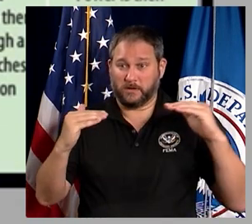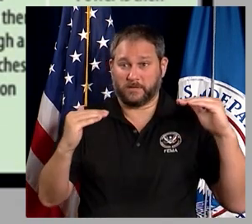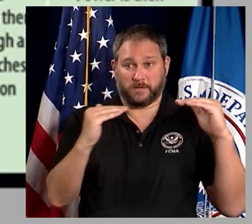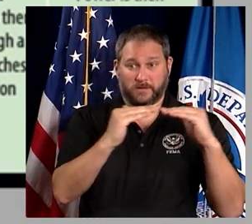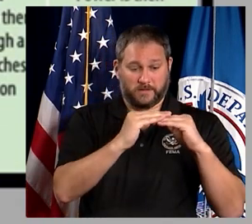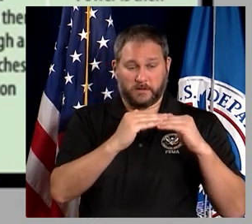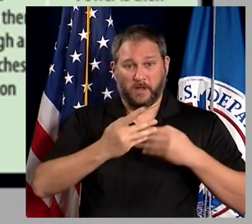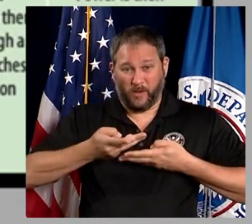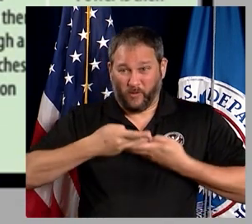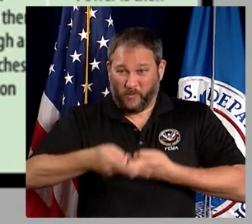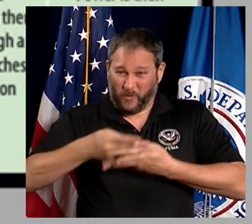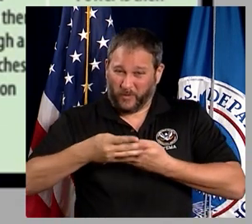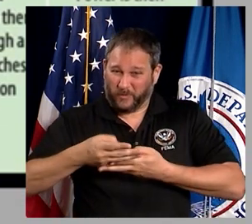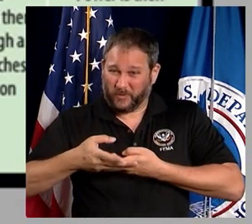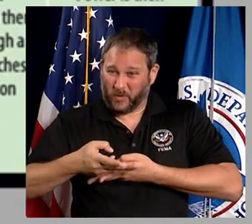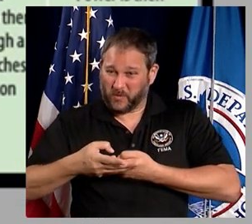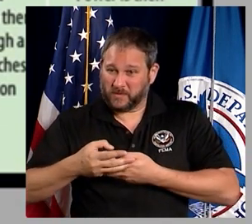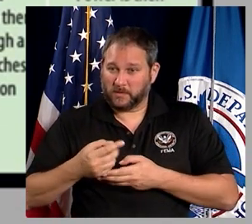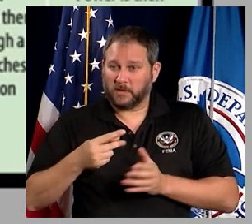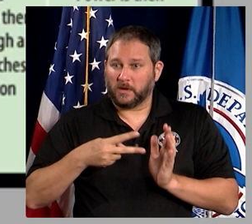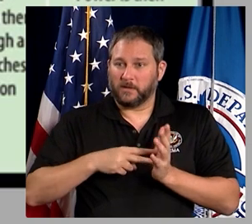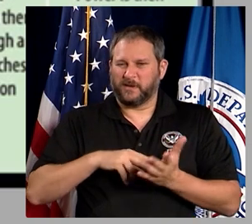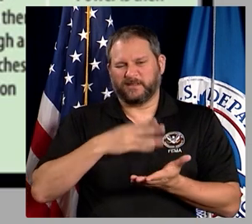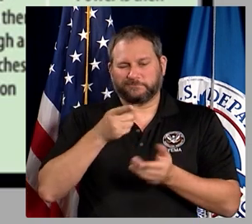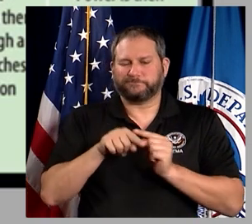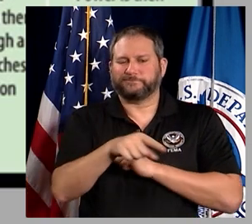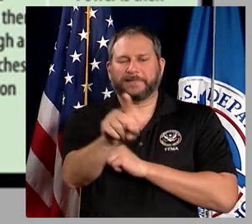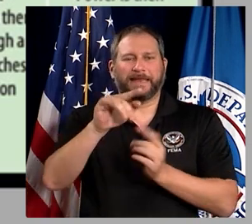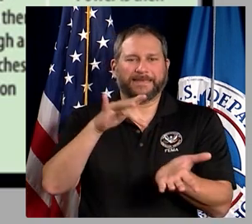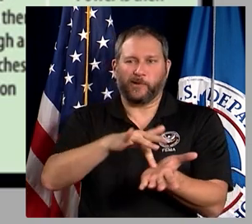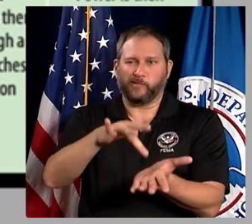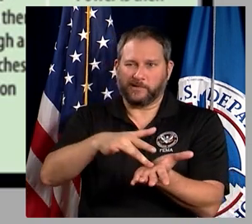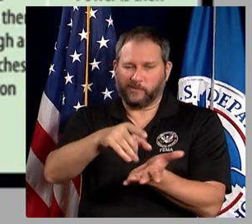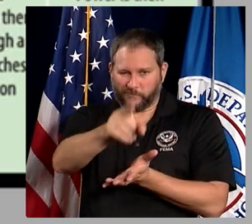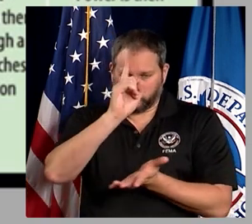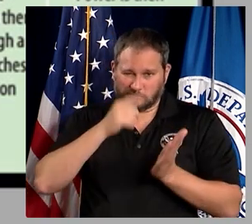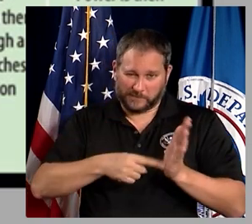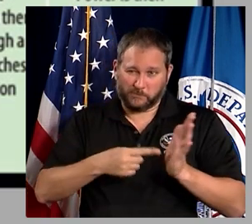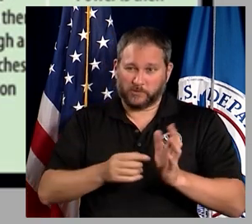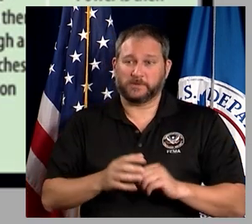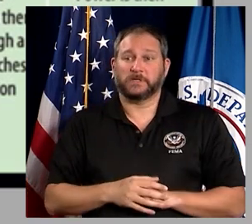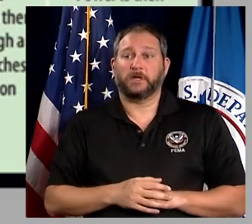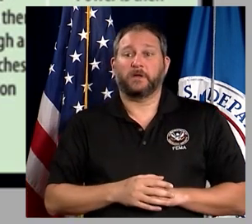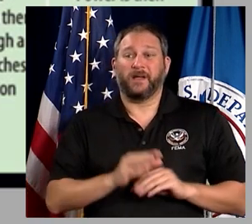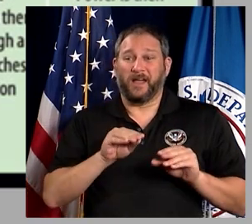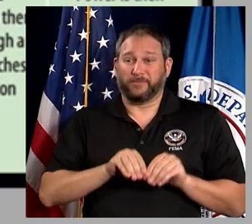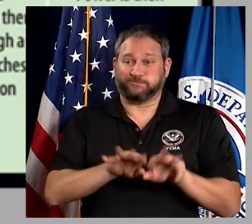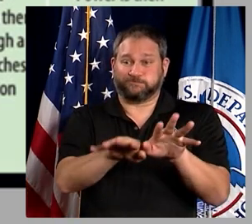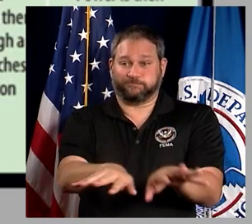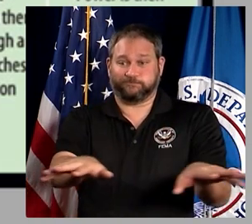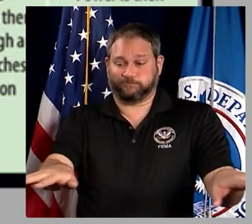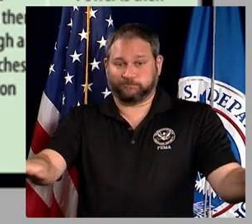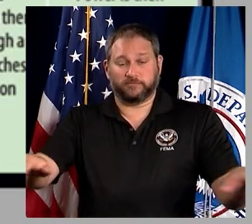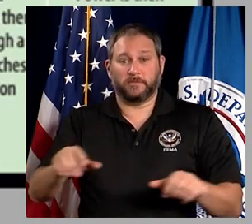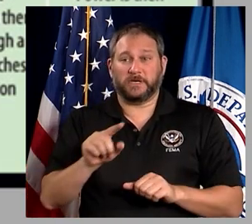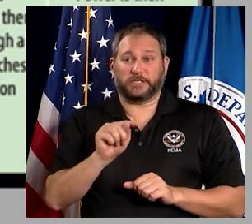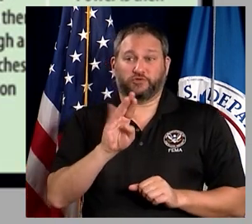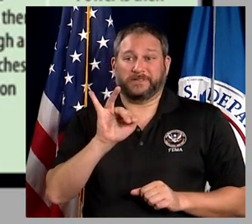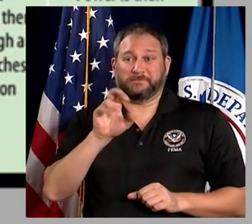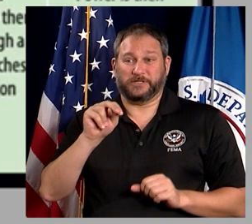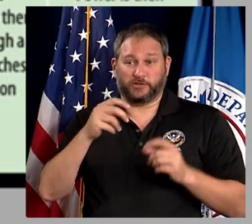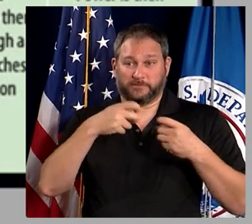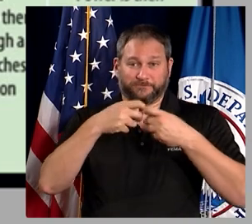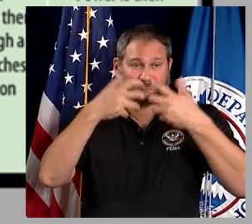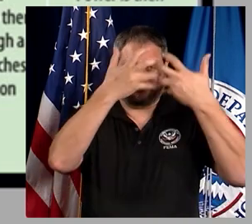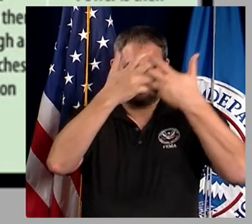or a heavy population center, for instance, it's stepped down through transformers to the distribution lines you see in your neighborhood.